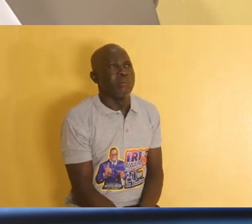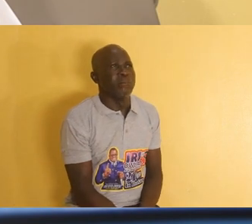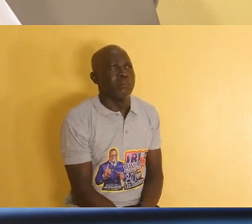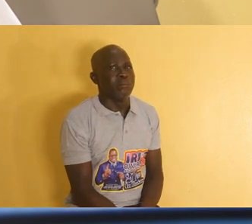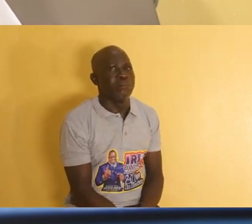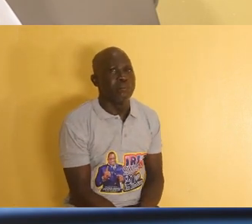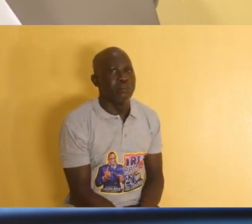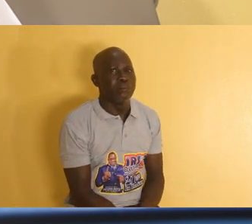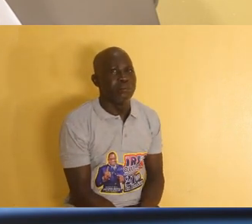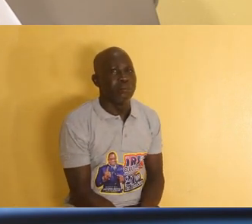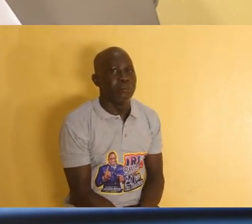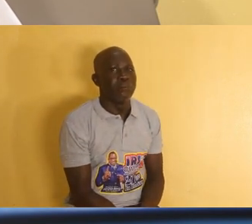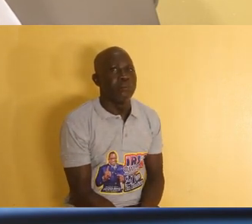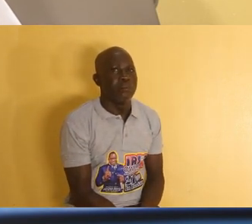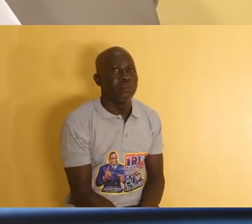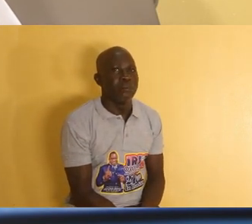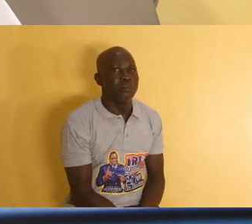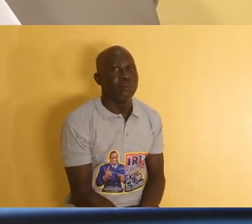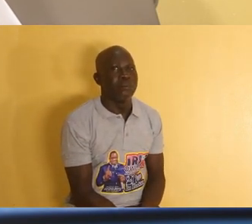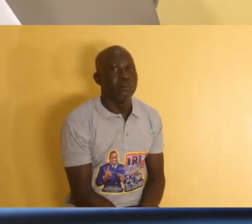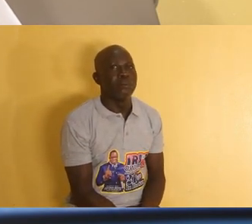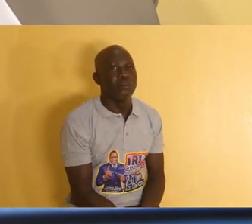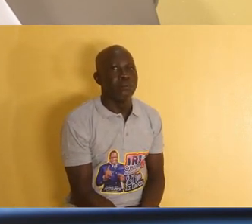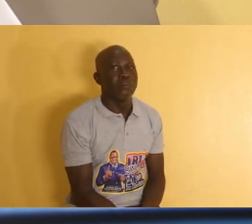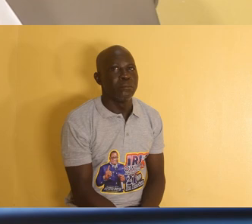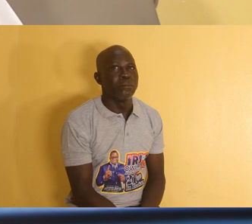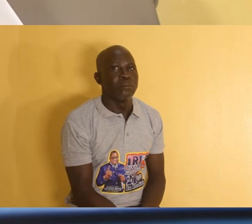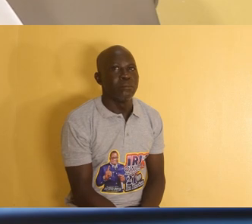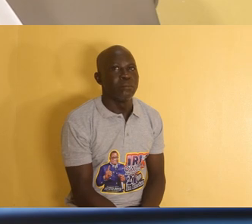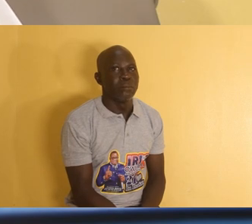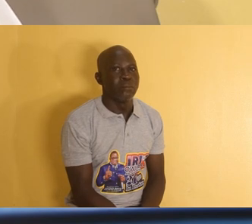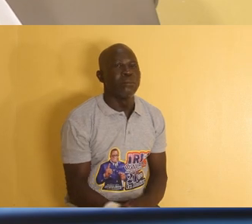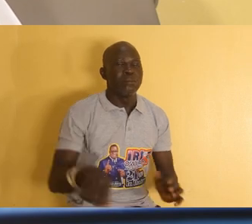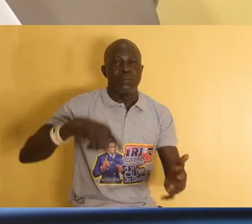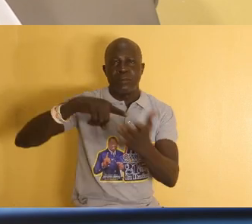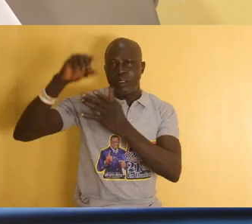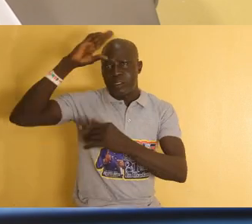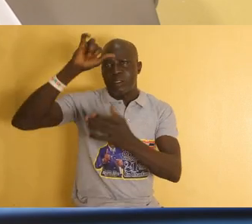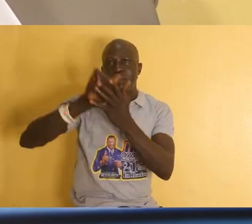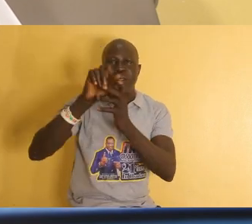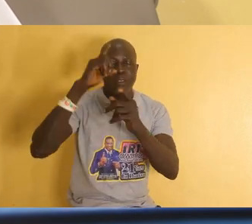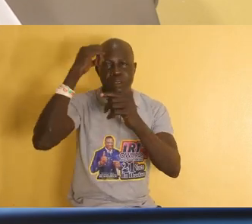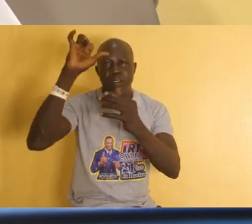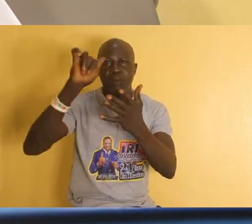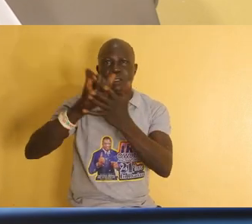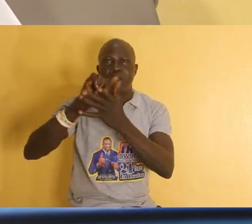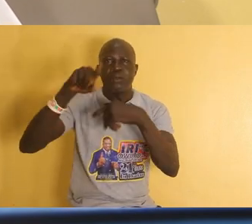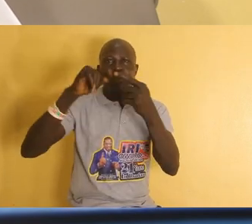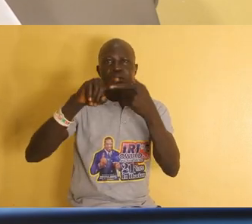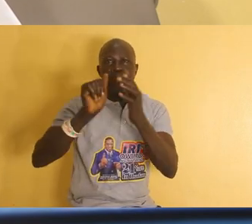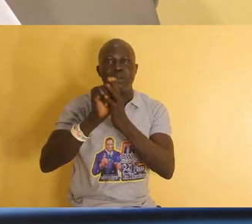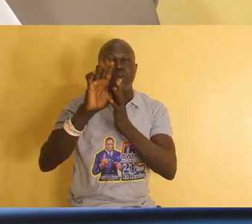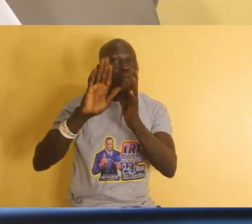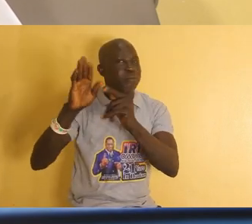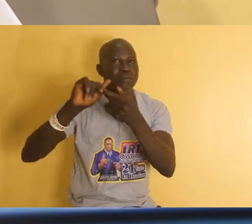nsan lori apata lojiji lo nparo oni igbebo o de taji sibe this man dreamed that he goes with a man of God to the